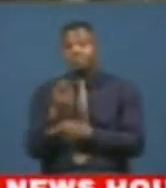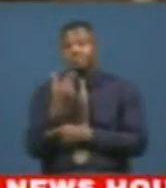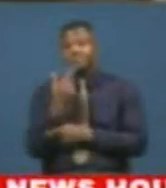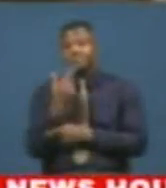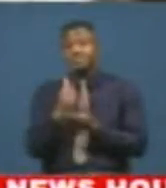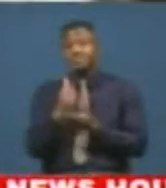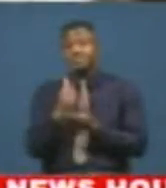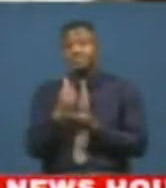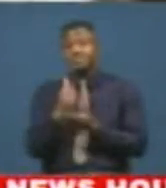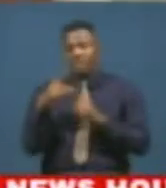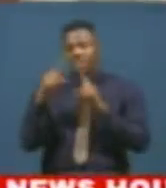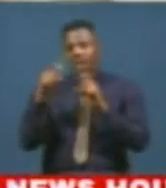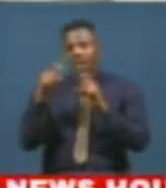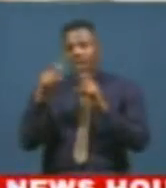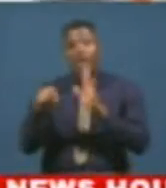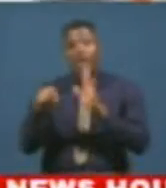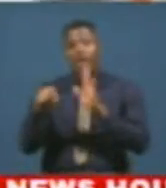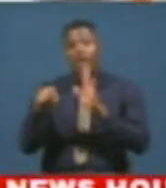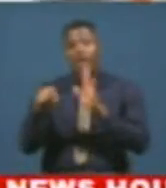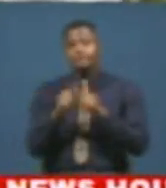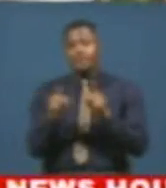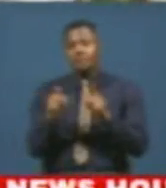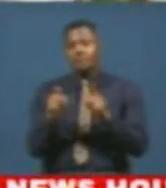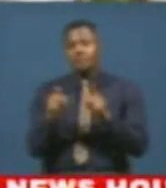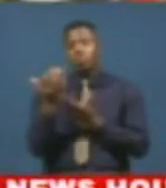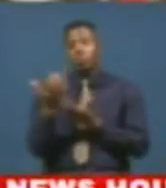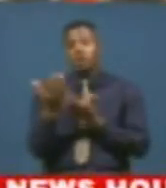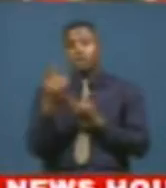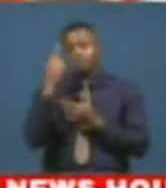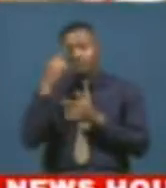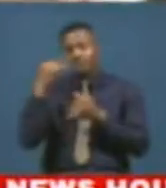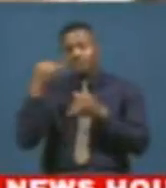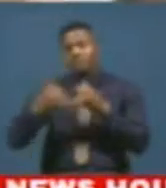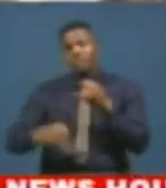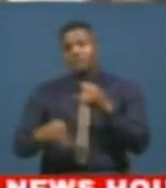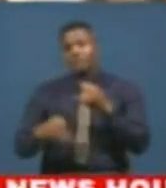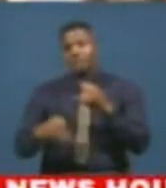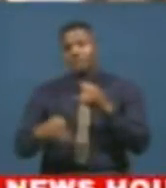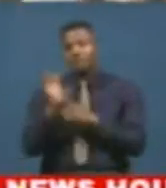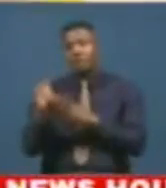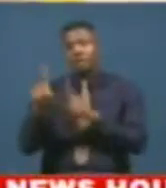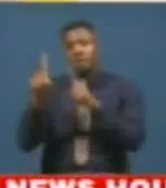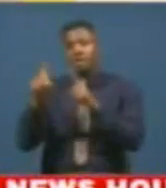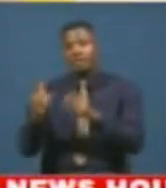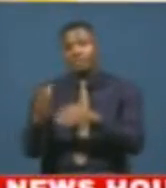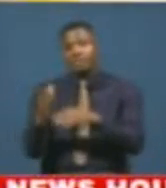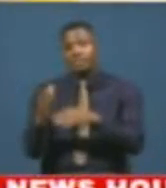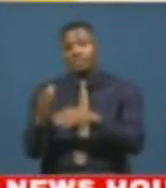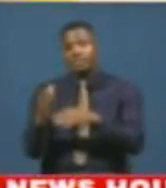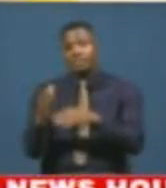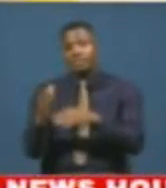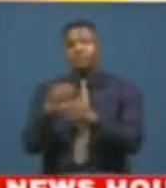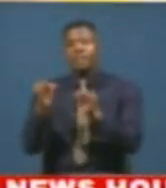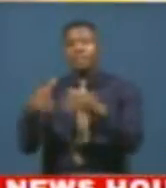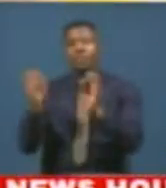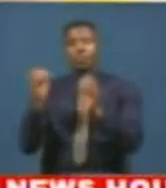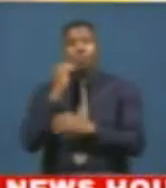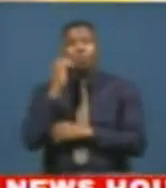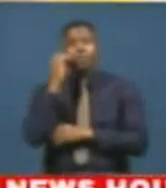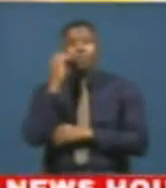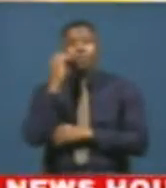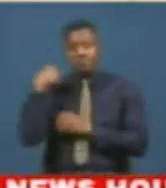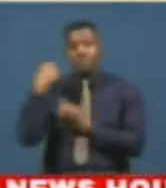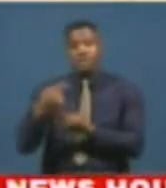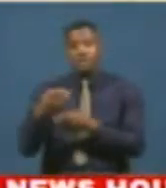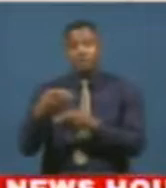has tested negative but are waiting for the last mandatory test before he can be discharged. Since the district